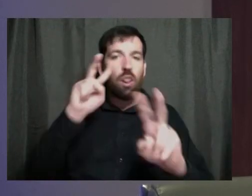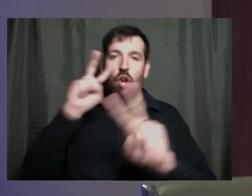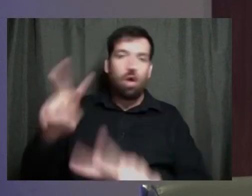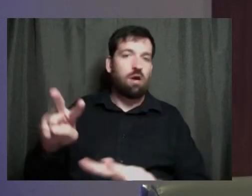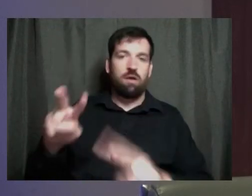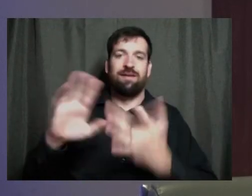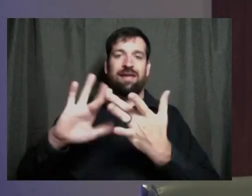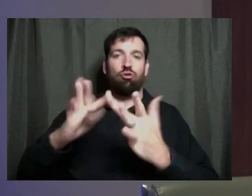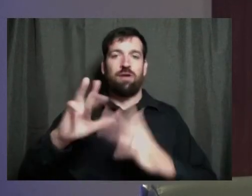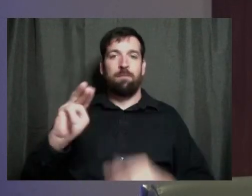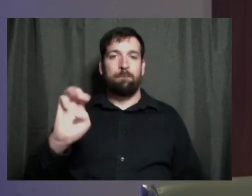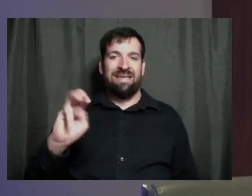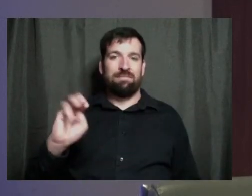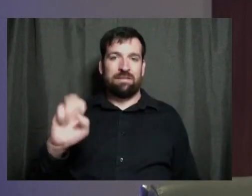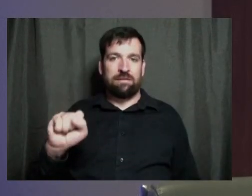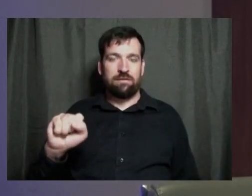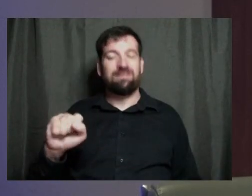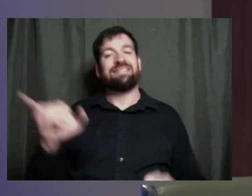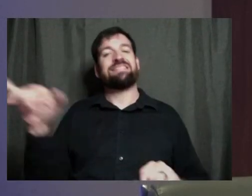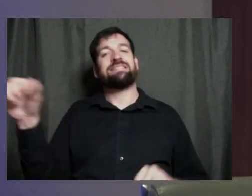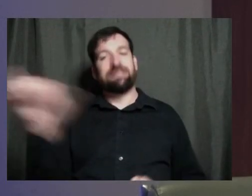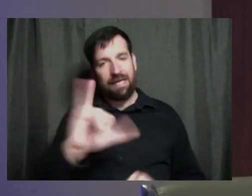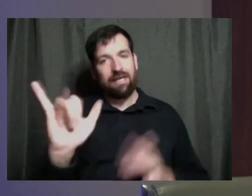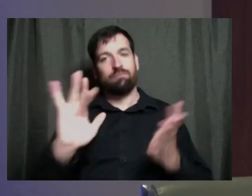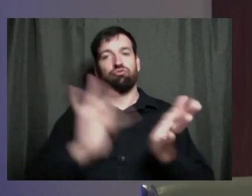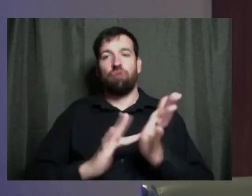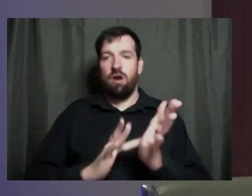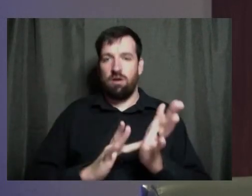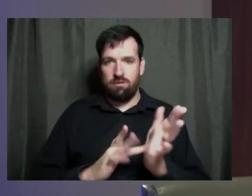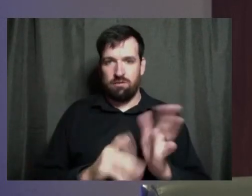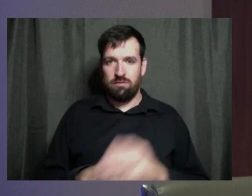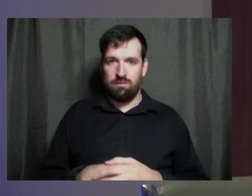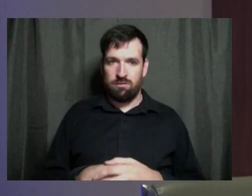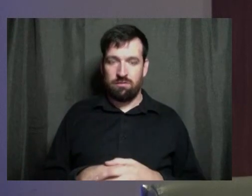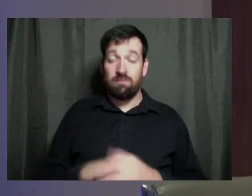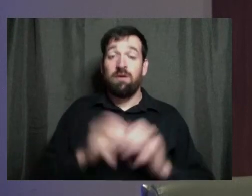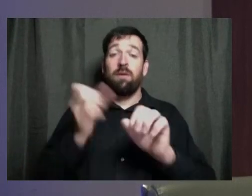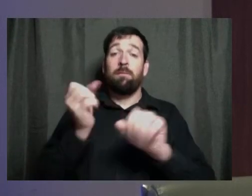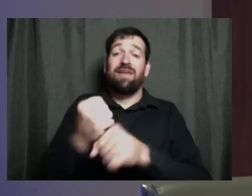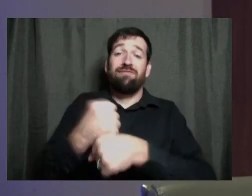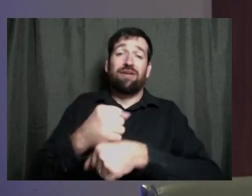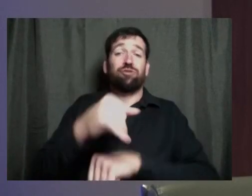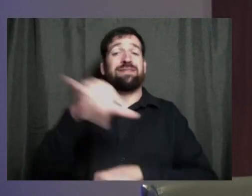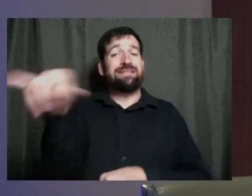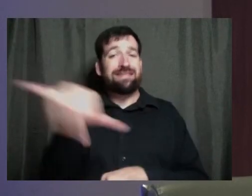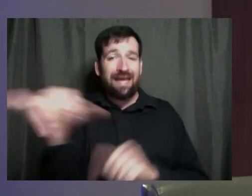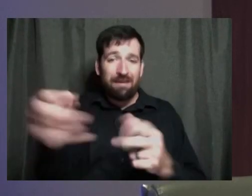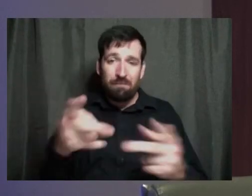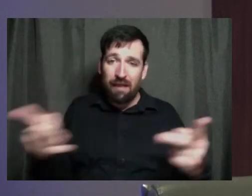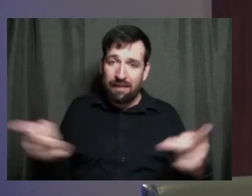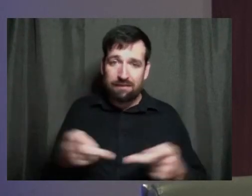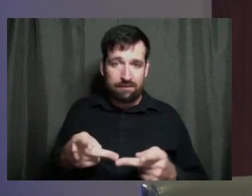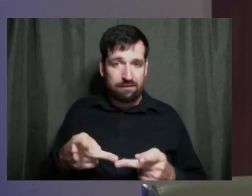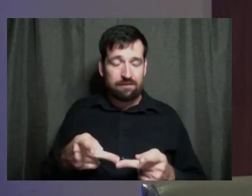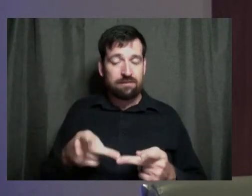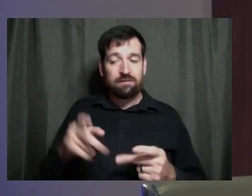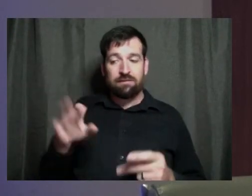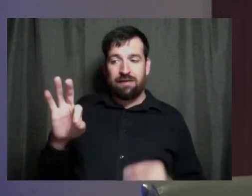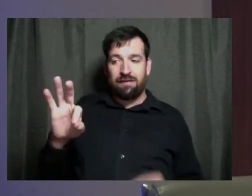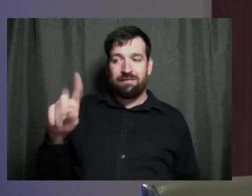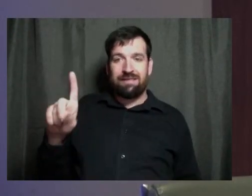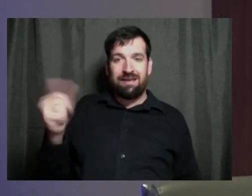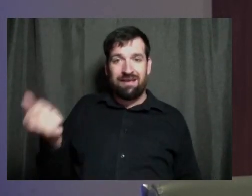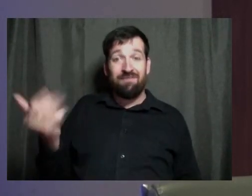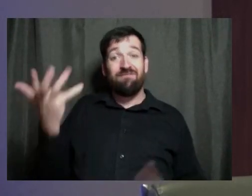no difference. It's the same drug. It's manufactured in the same manufacturing plants that the FDA inspected